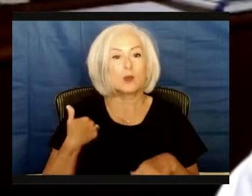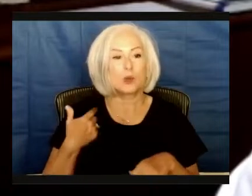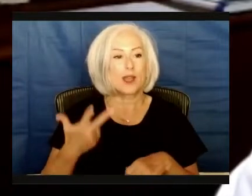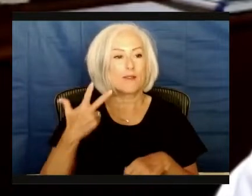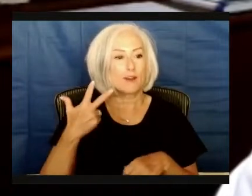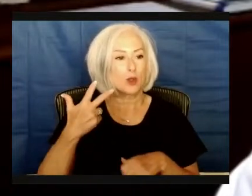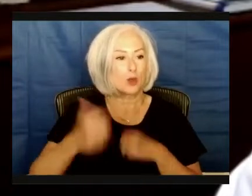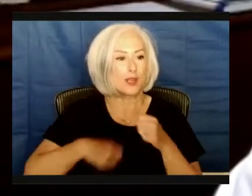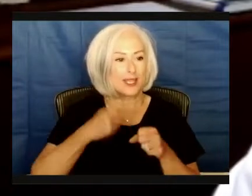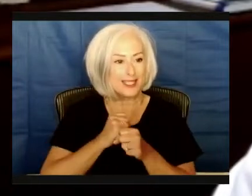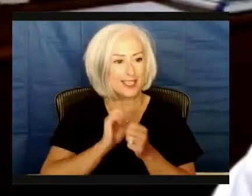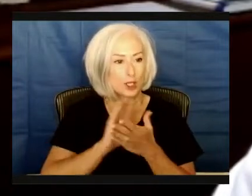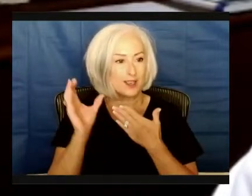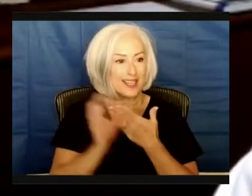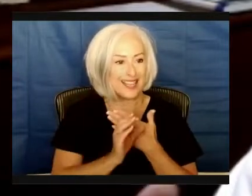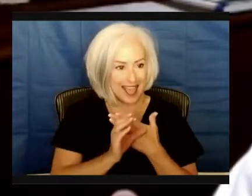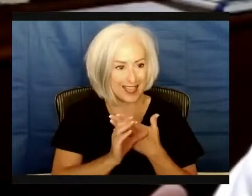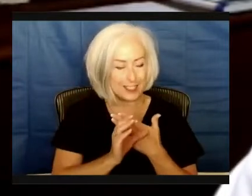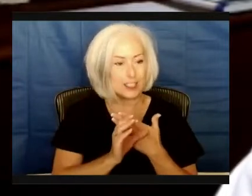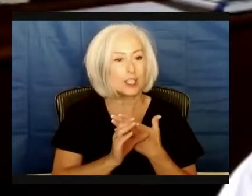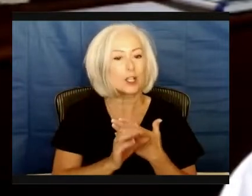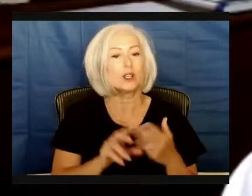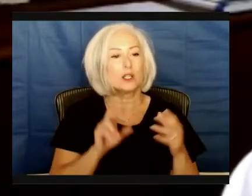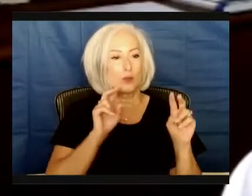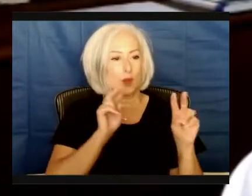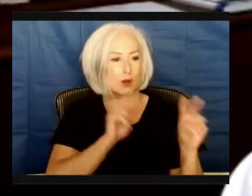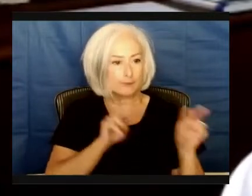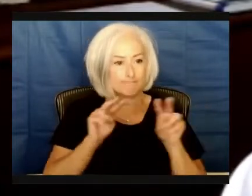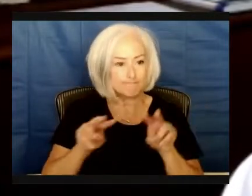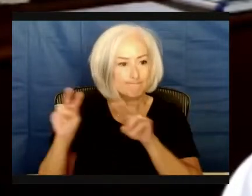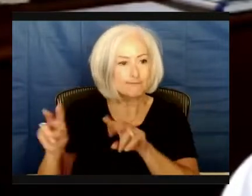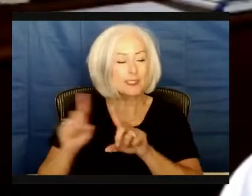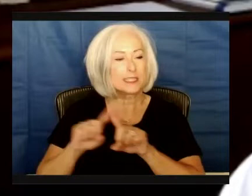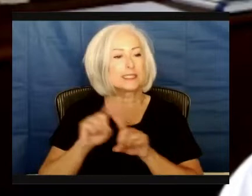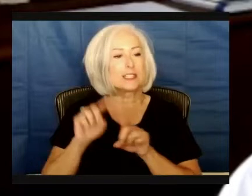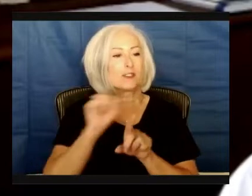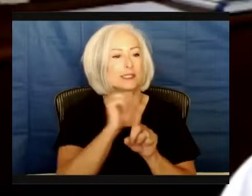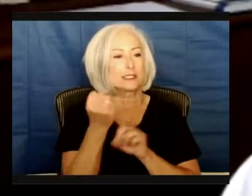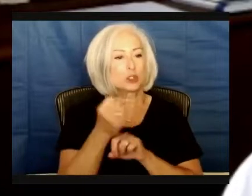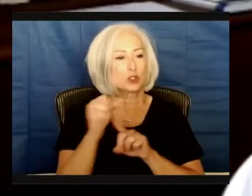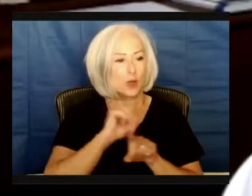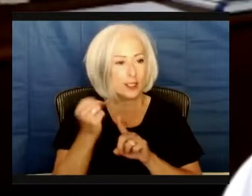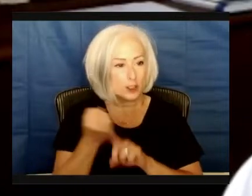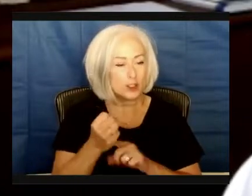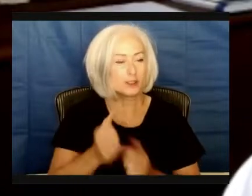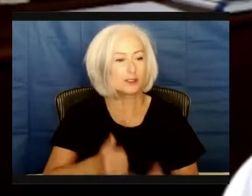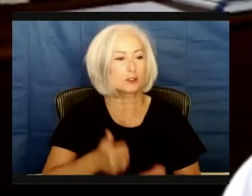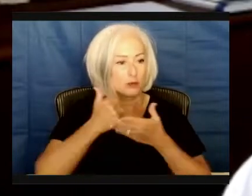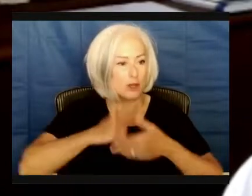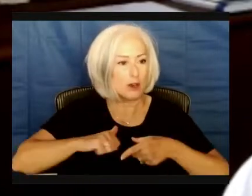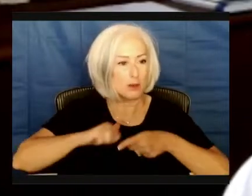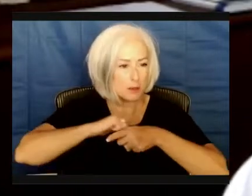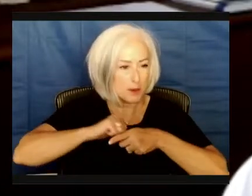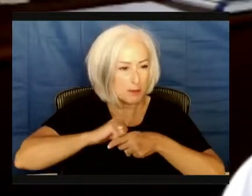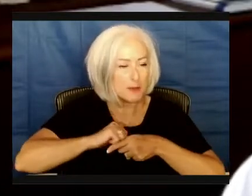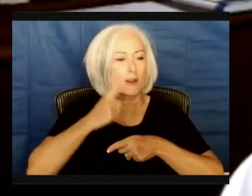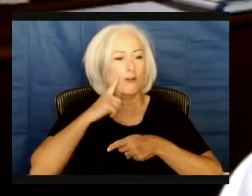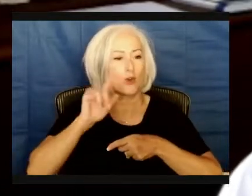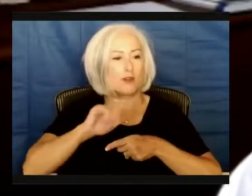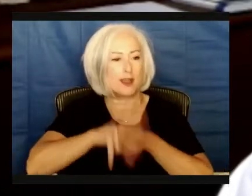we look at scenario-based activities that help us to be better prepared for events such as